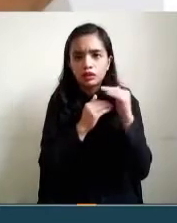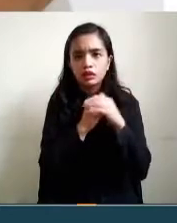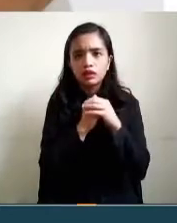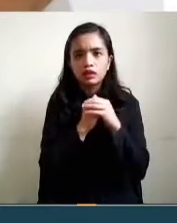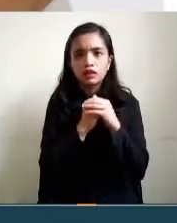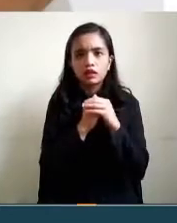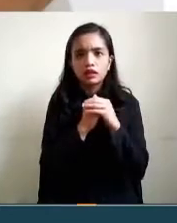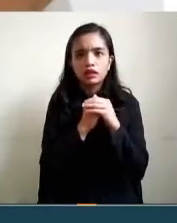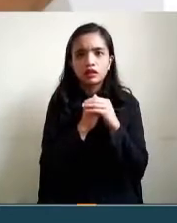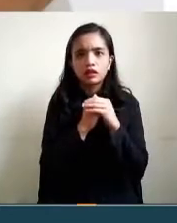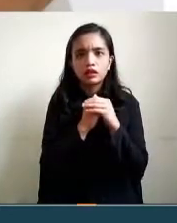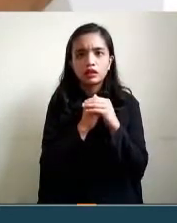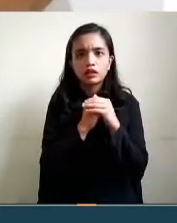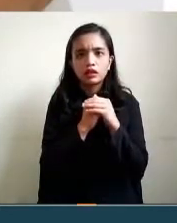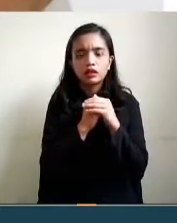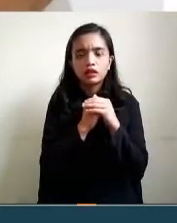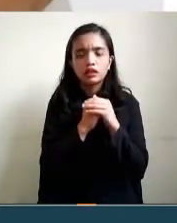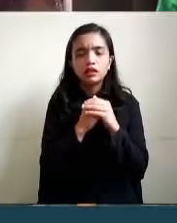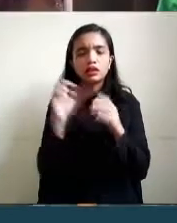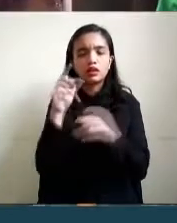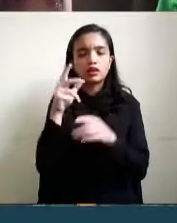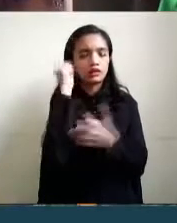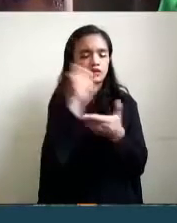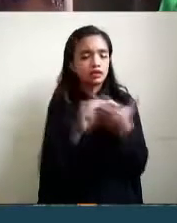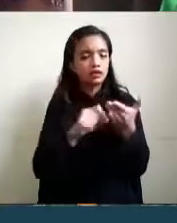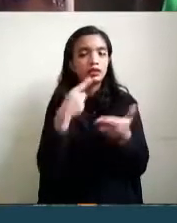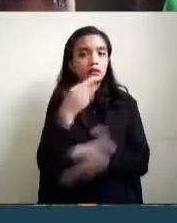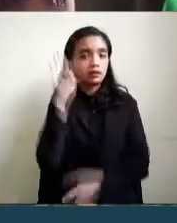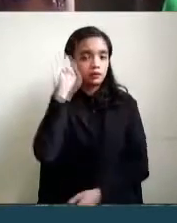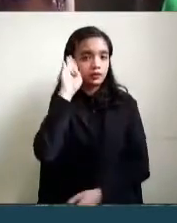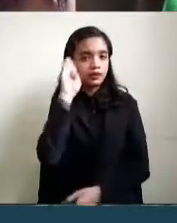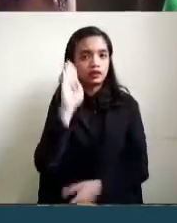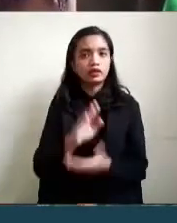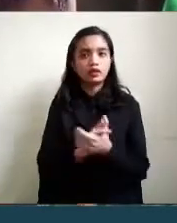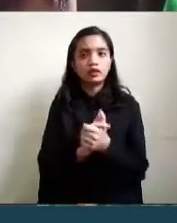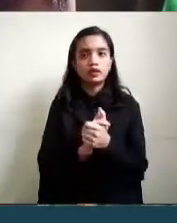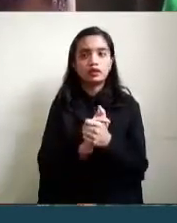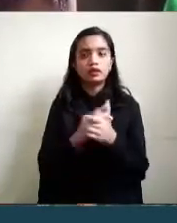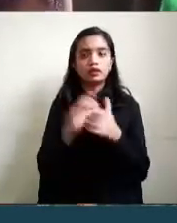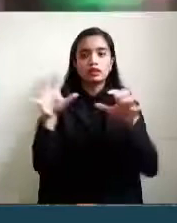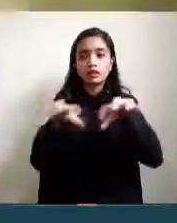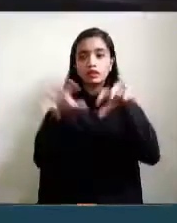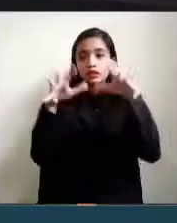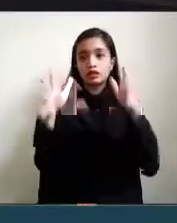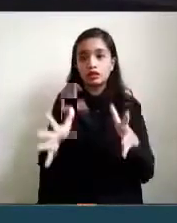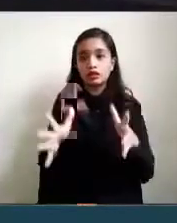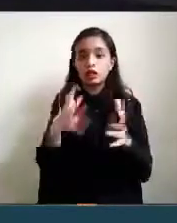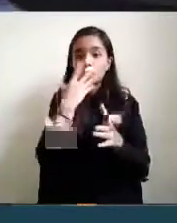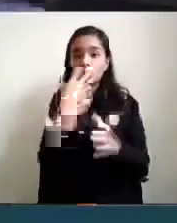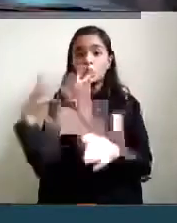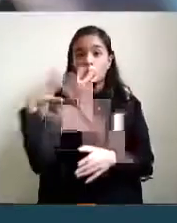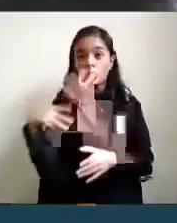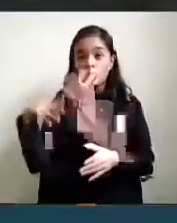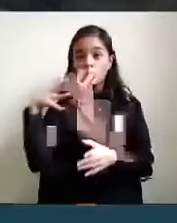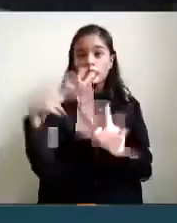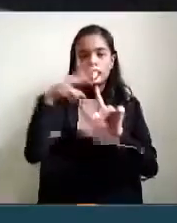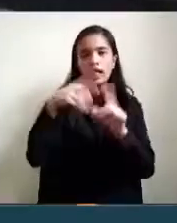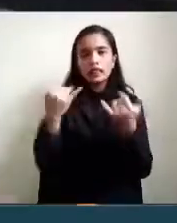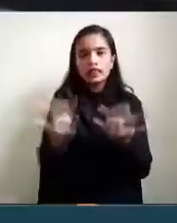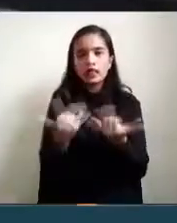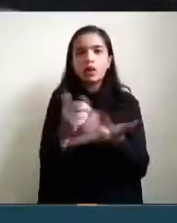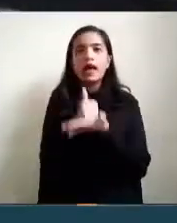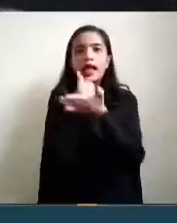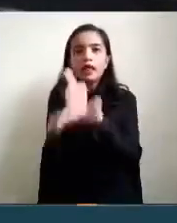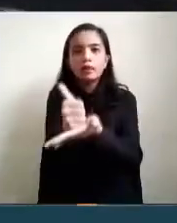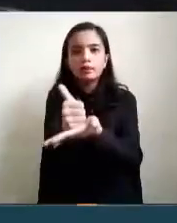yan. Secretary Bello says the remaining 1 million workers with pending applications will now be assisted instead